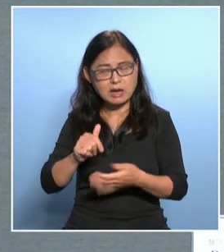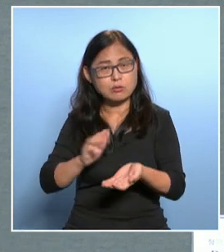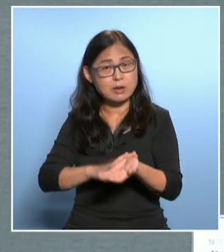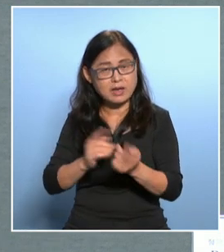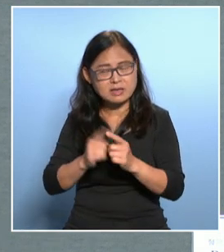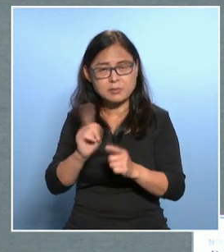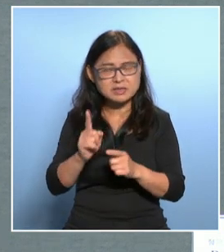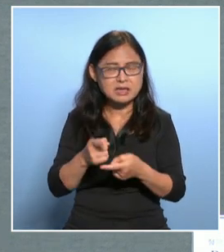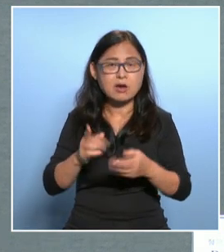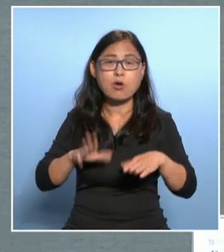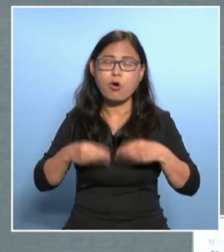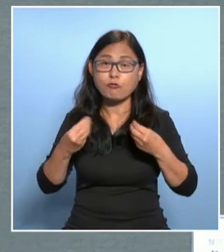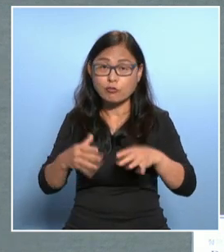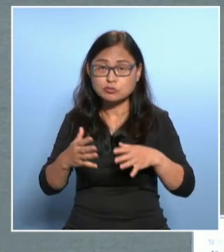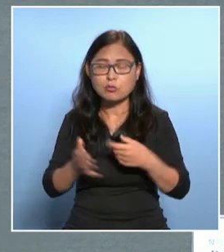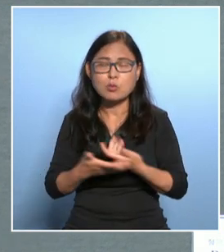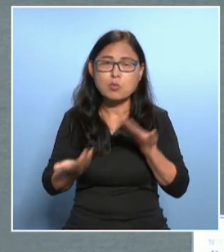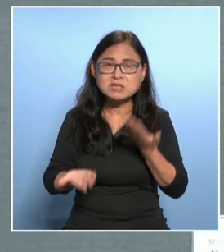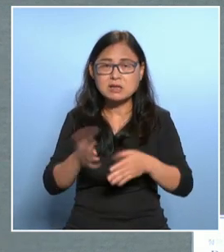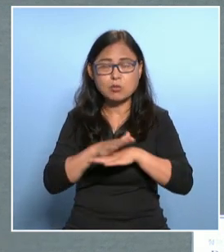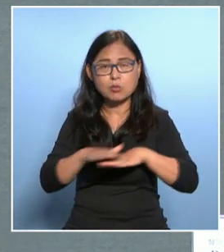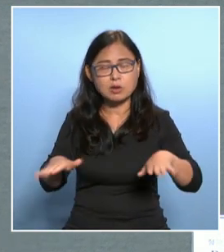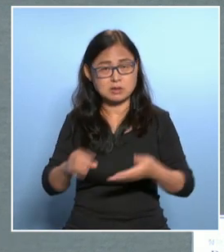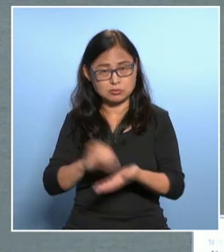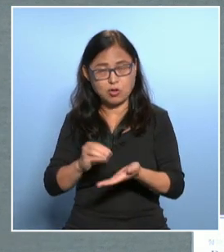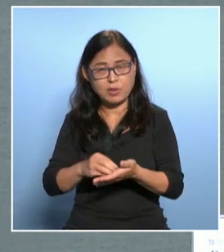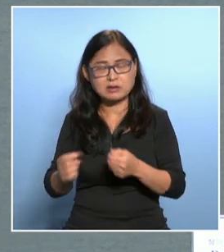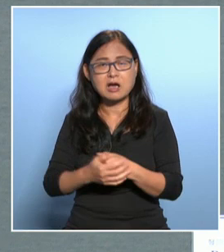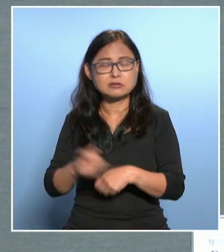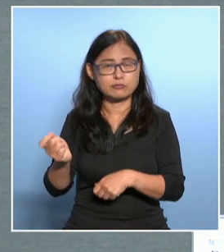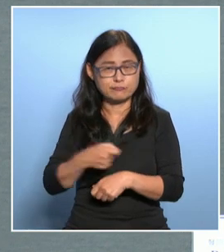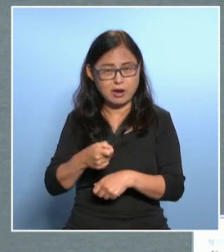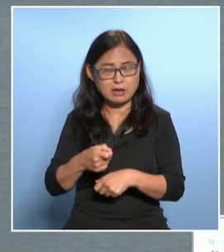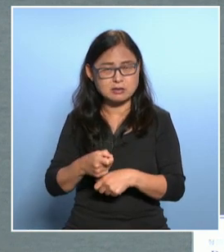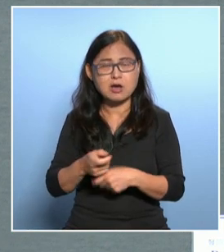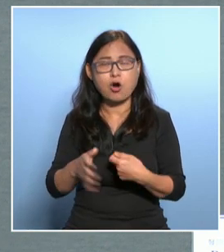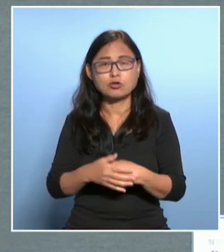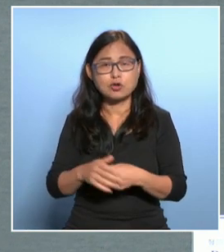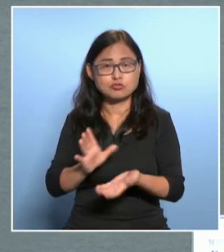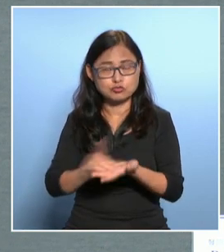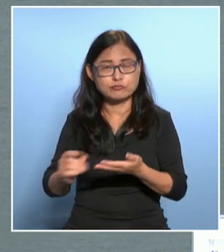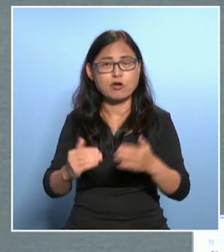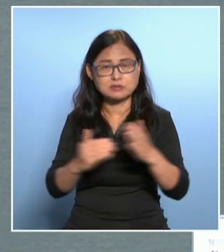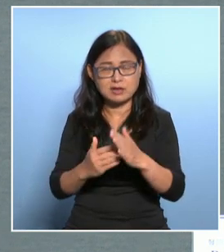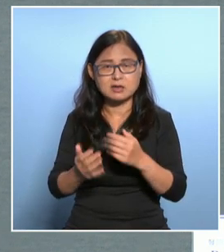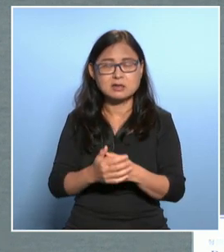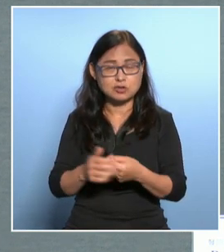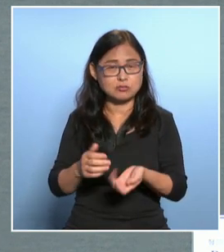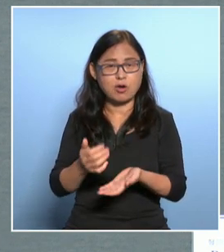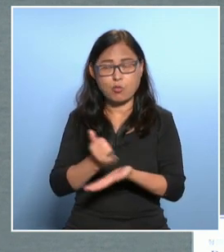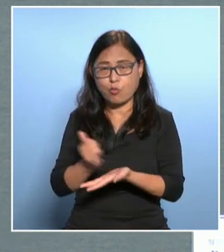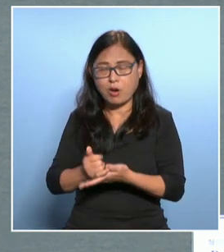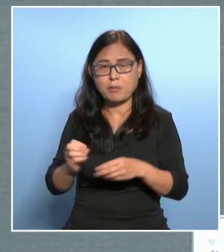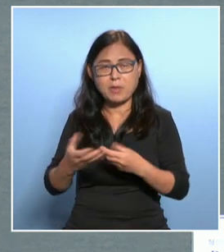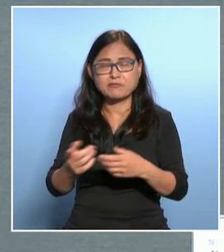senior doctors will review all the old cases. If their conditions are stable, then their